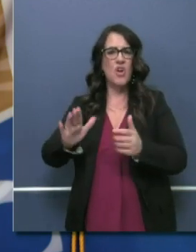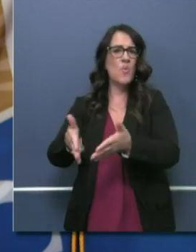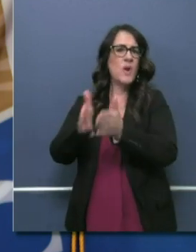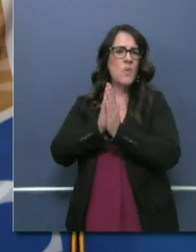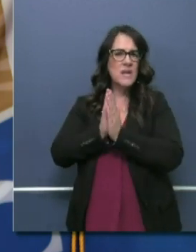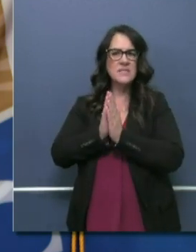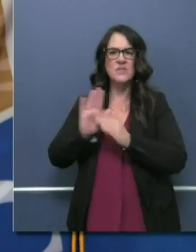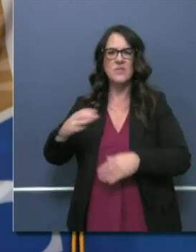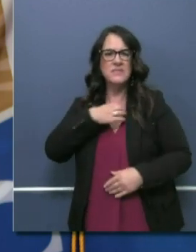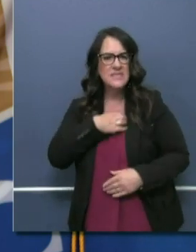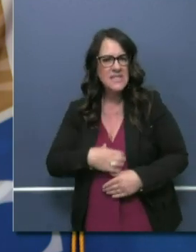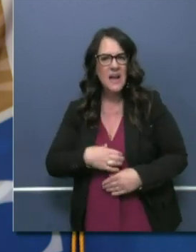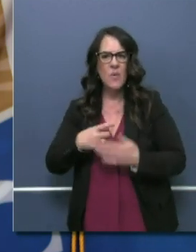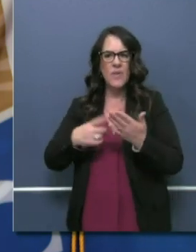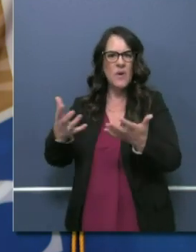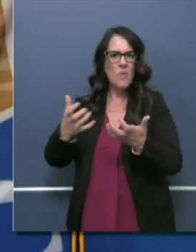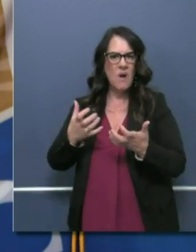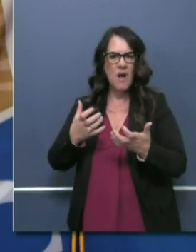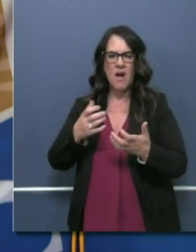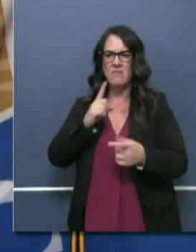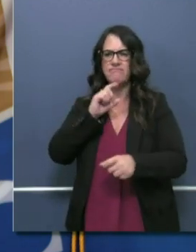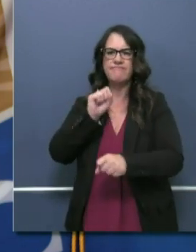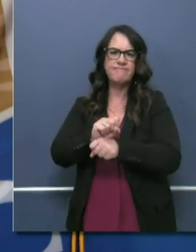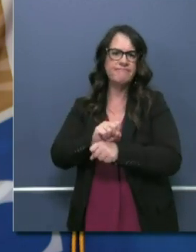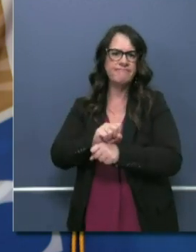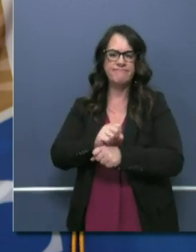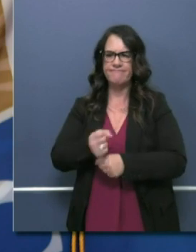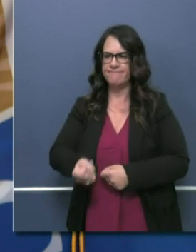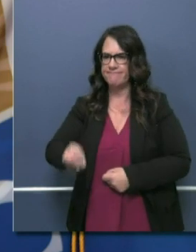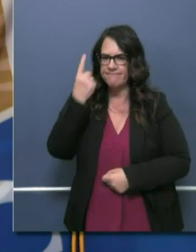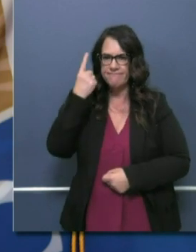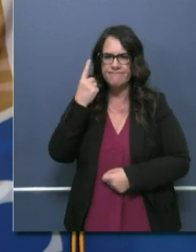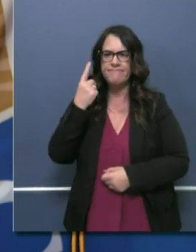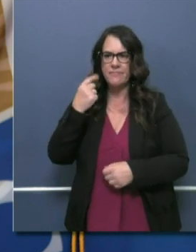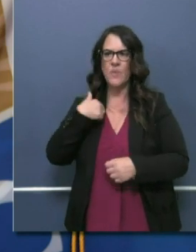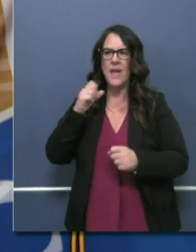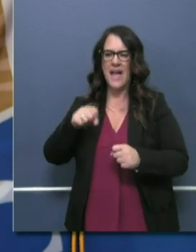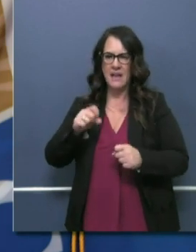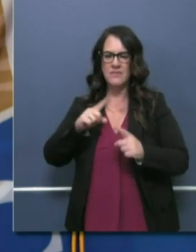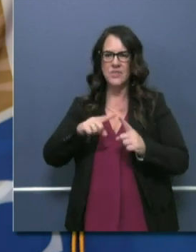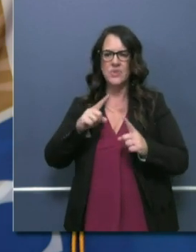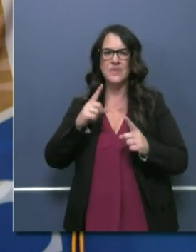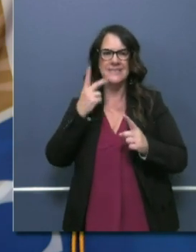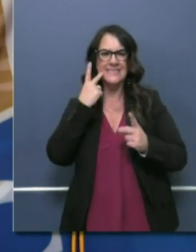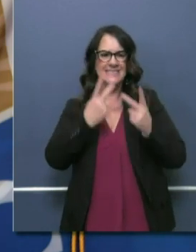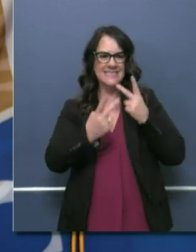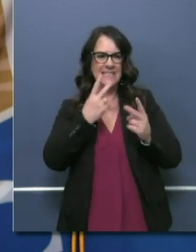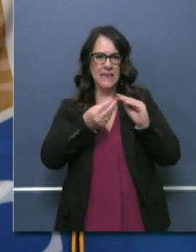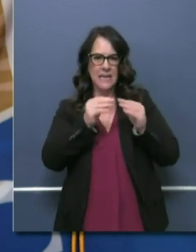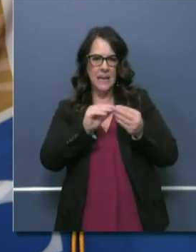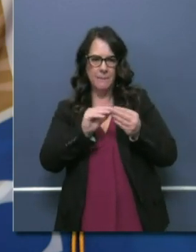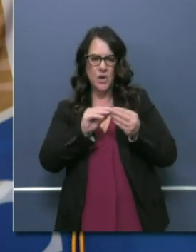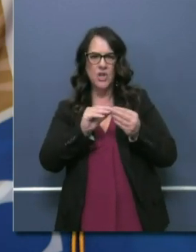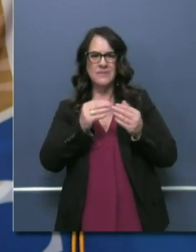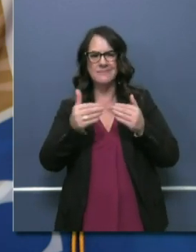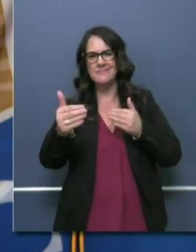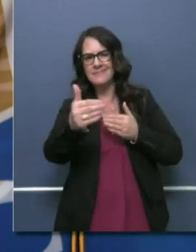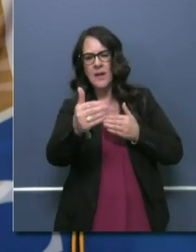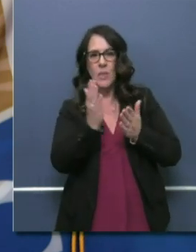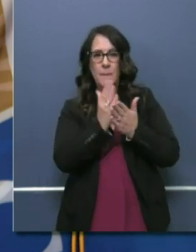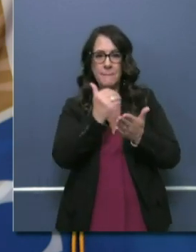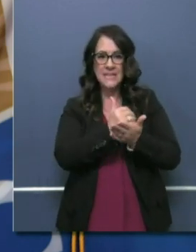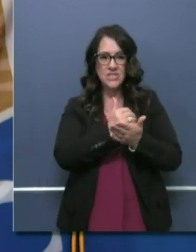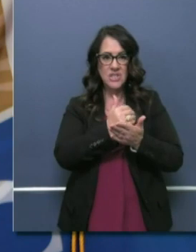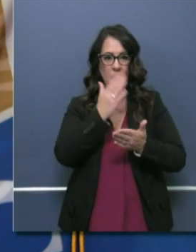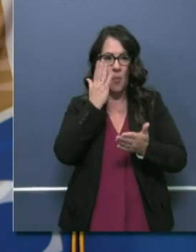desires, legit requests, needs, and desires will be put in perspective when the numbers come out. We're going